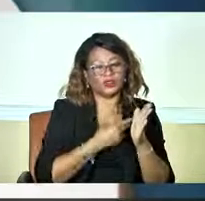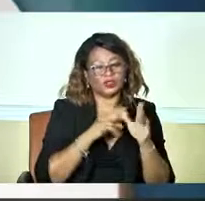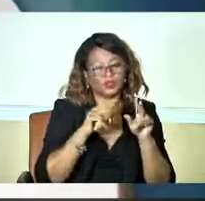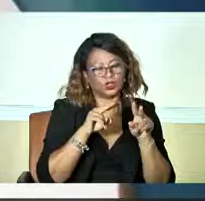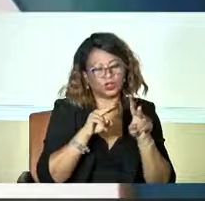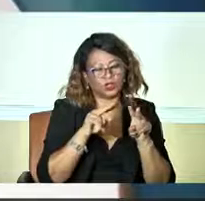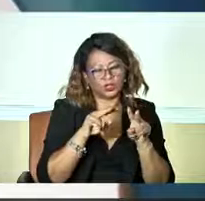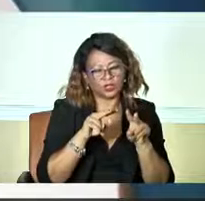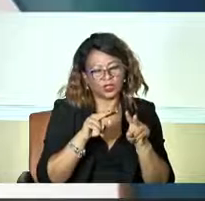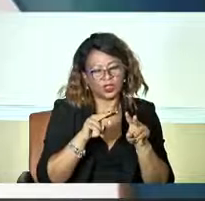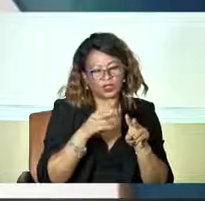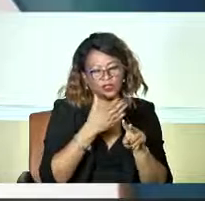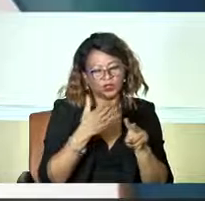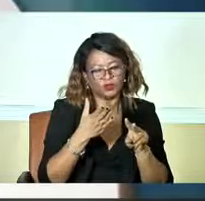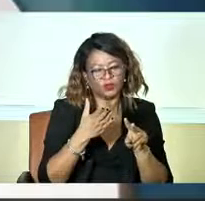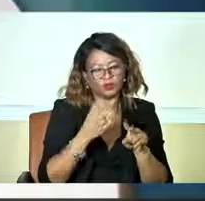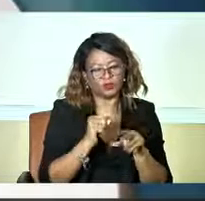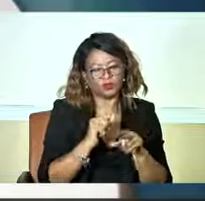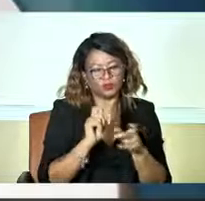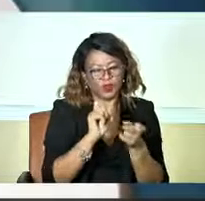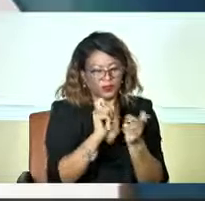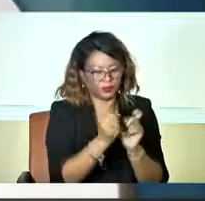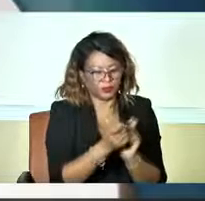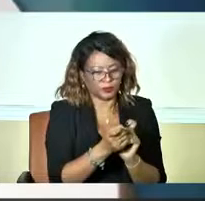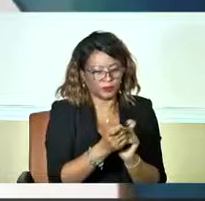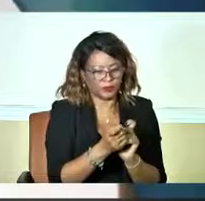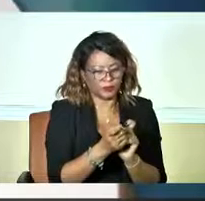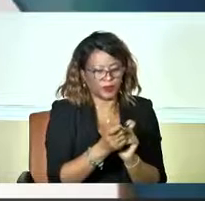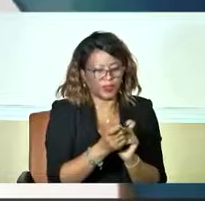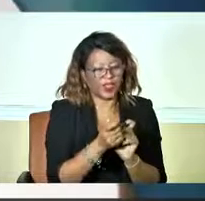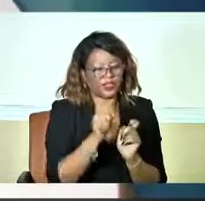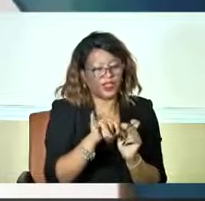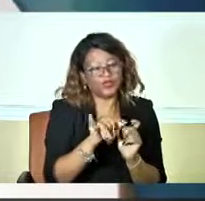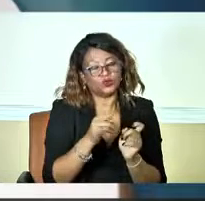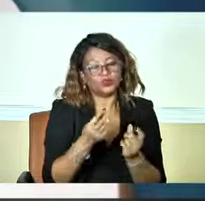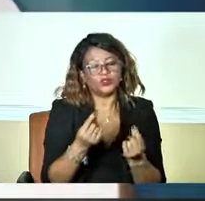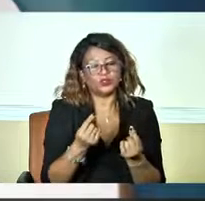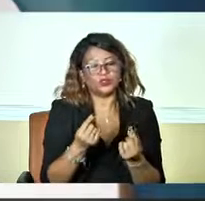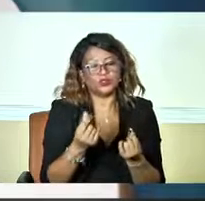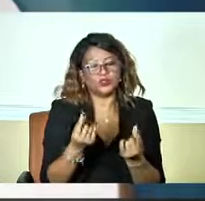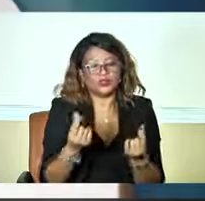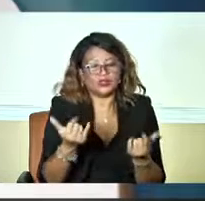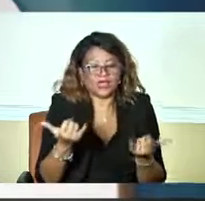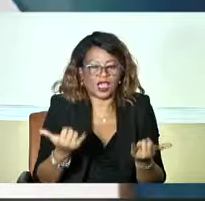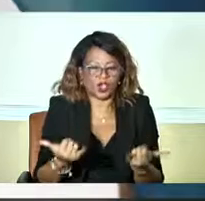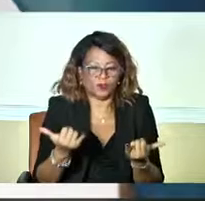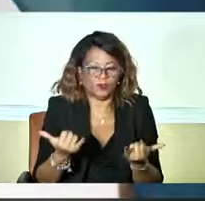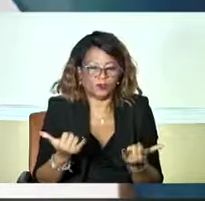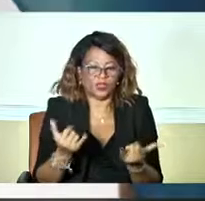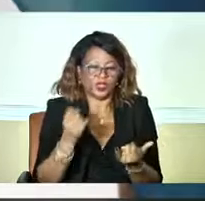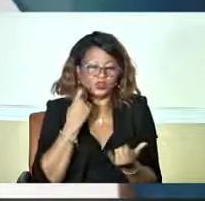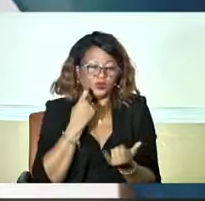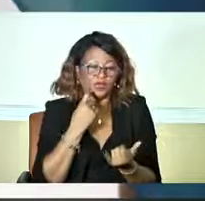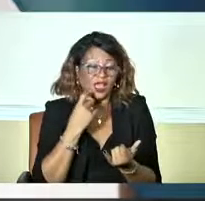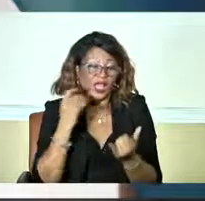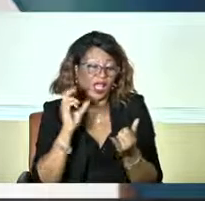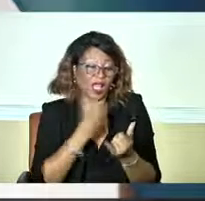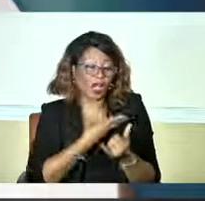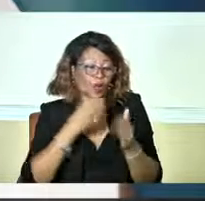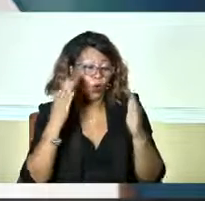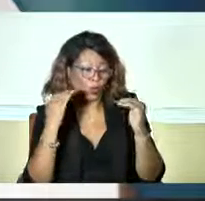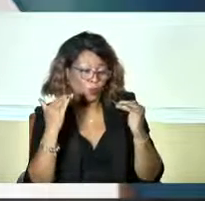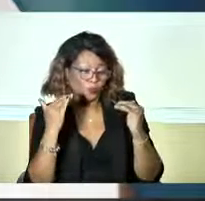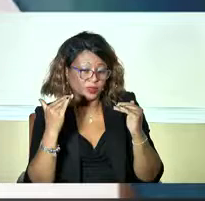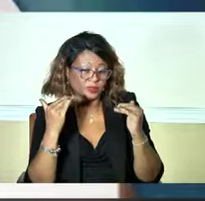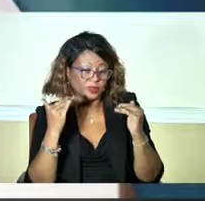look at those amendments. And that is what is presently being done now. As we've indicated, our hope